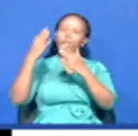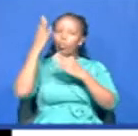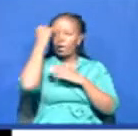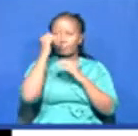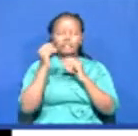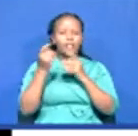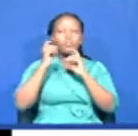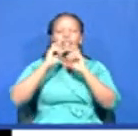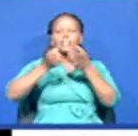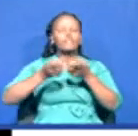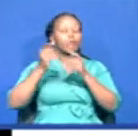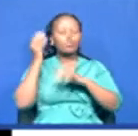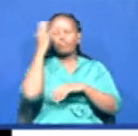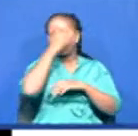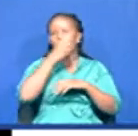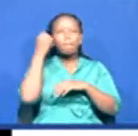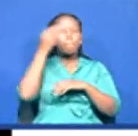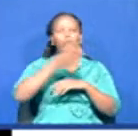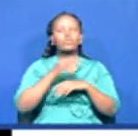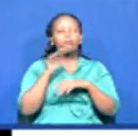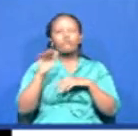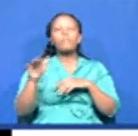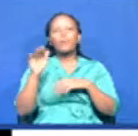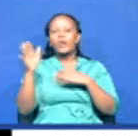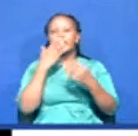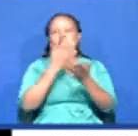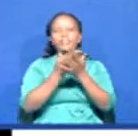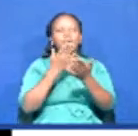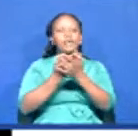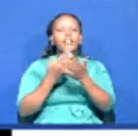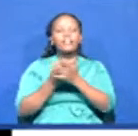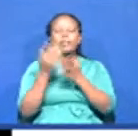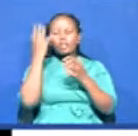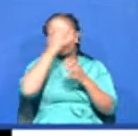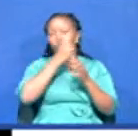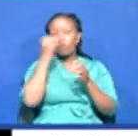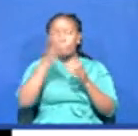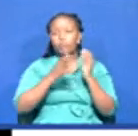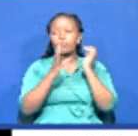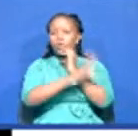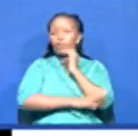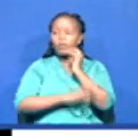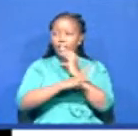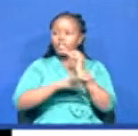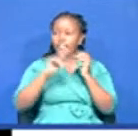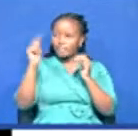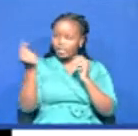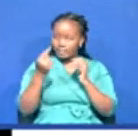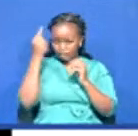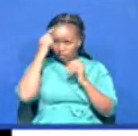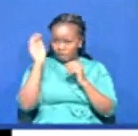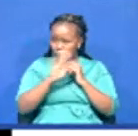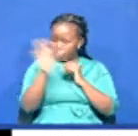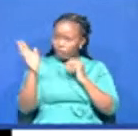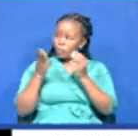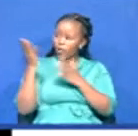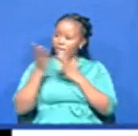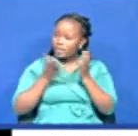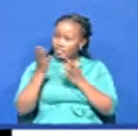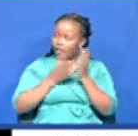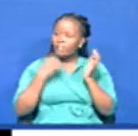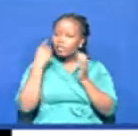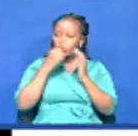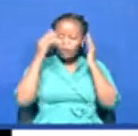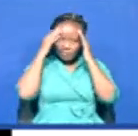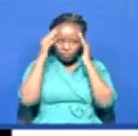beautiful morning. We want to give you thanks for the gift of this country, Kenya, for your servants here who dedicate their lives to continue